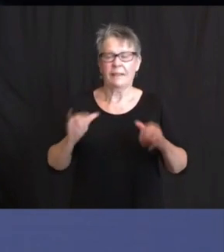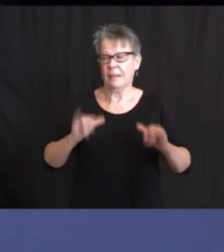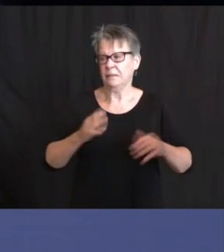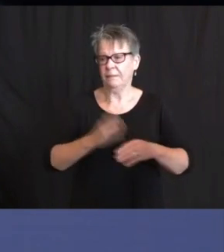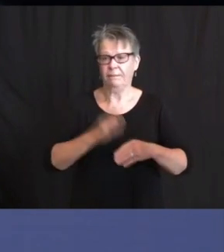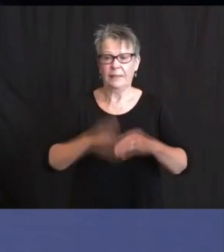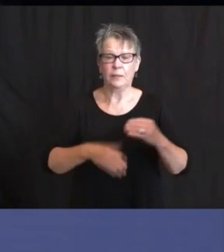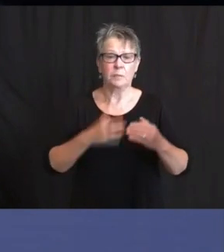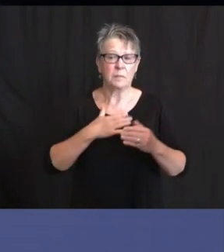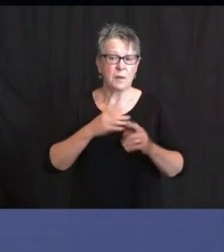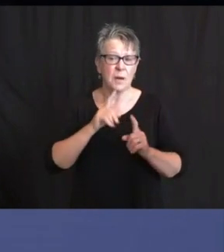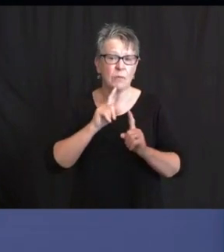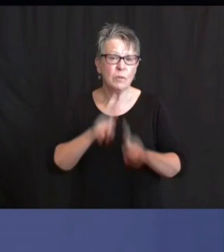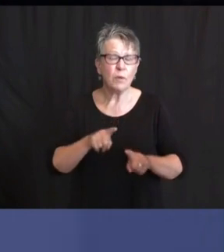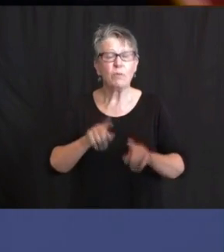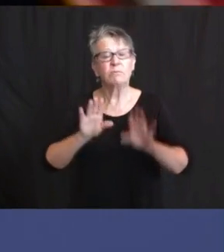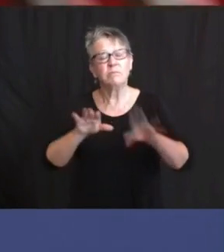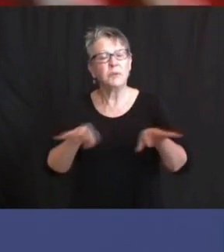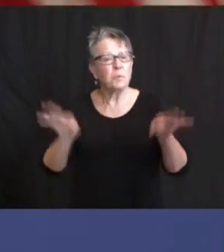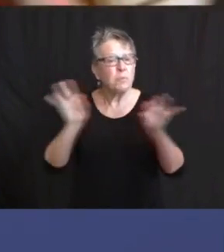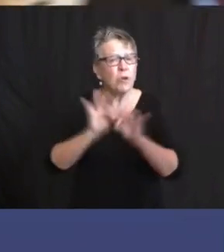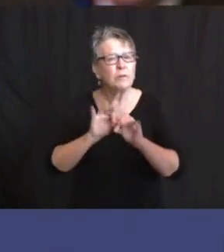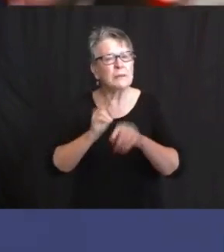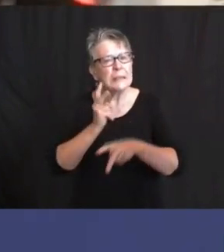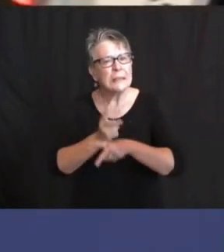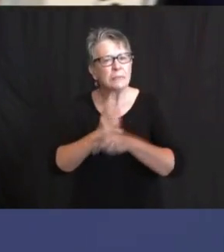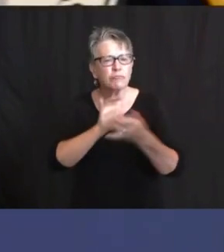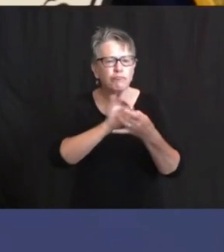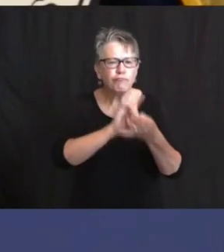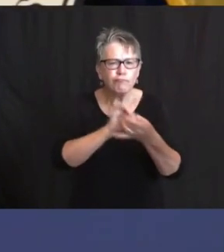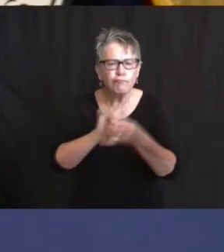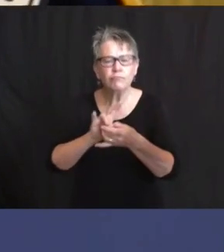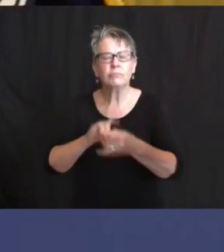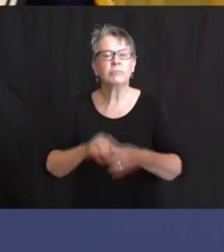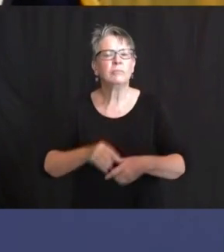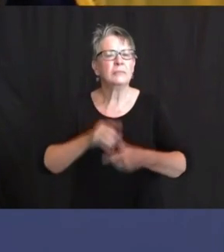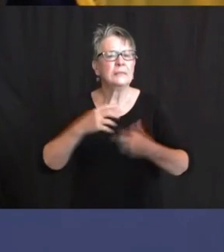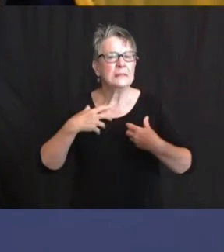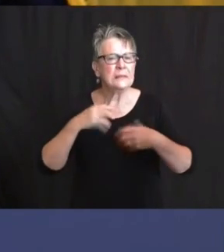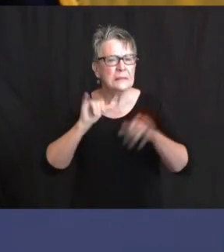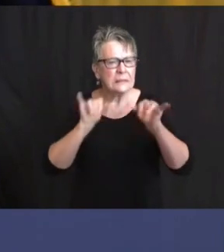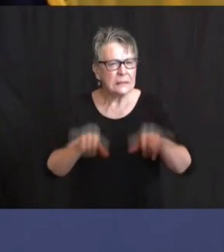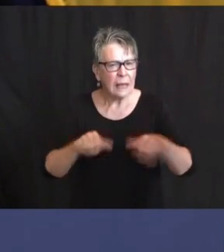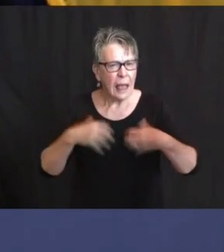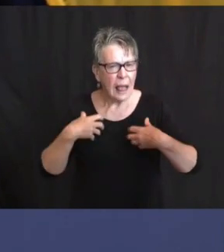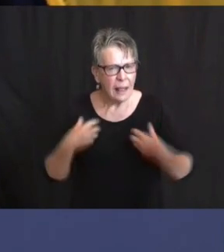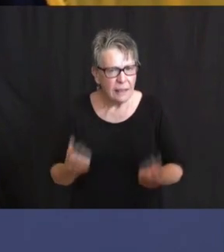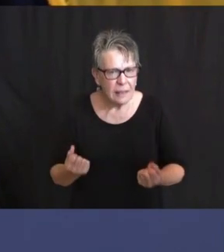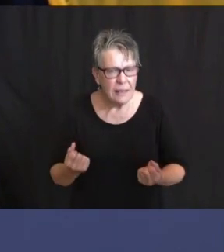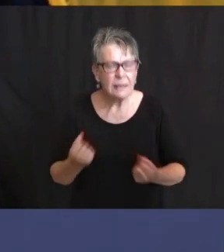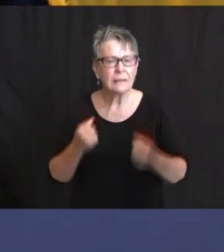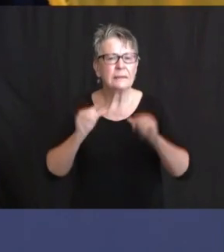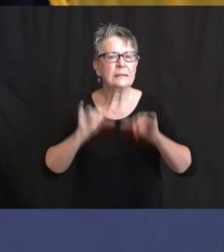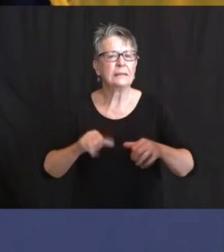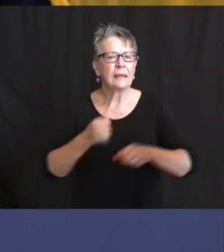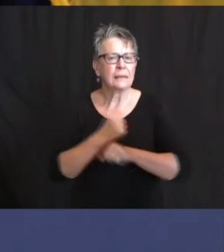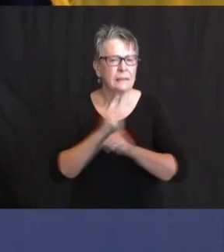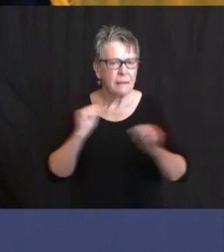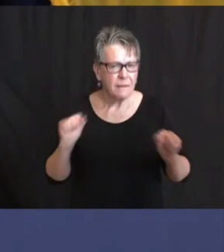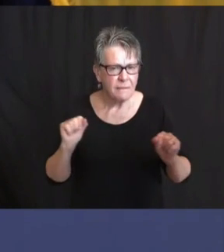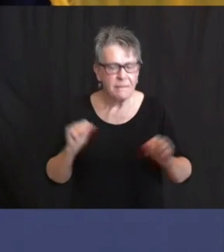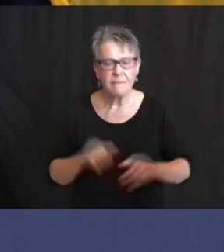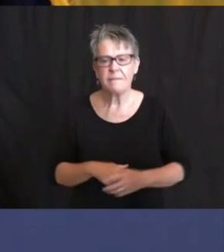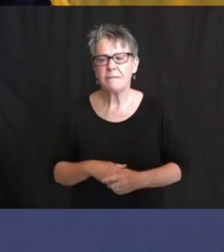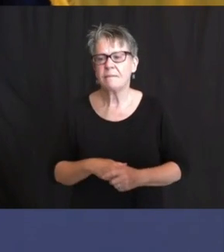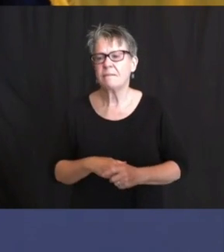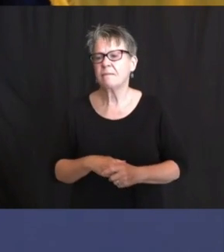tested. Thank you. Judy, thank you for that, and thank you for all. And just to repeat both what you said and I said, a one-day